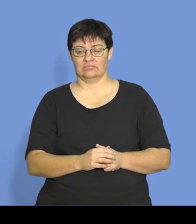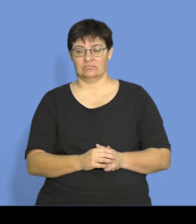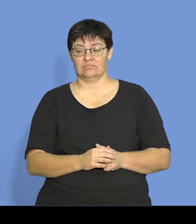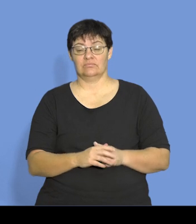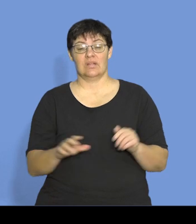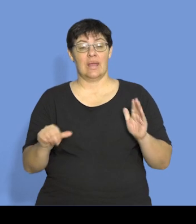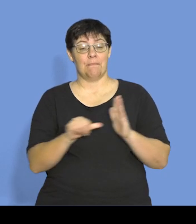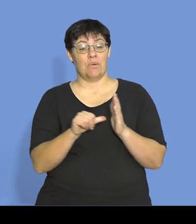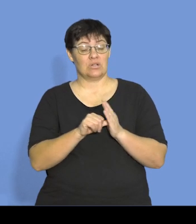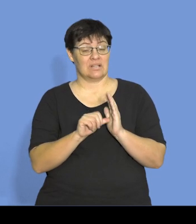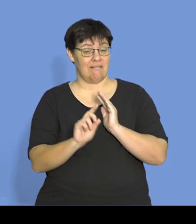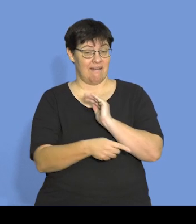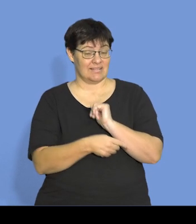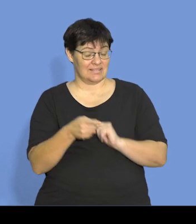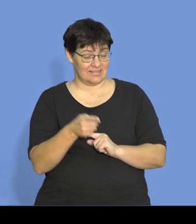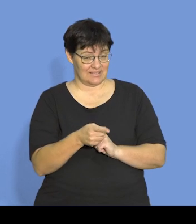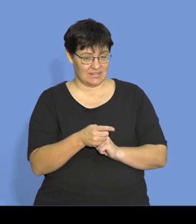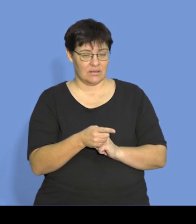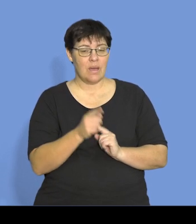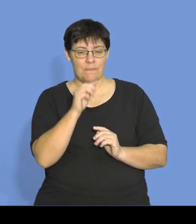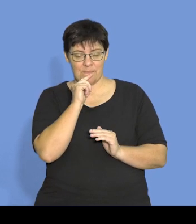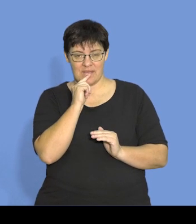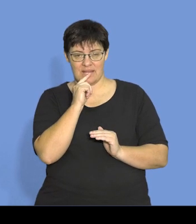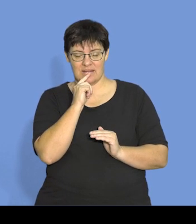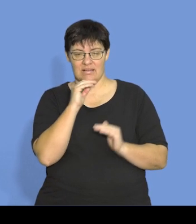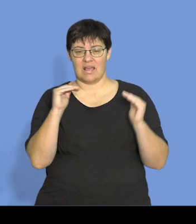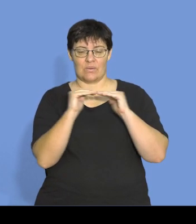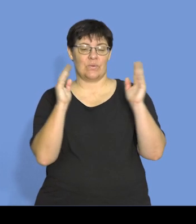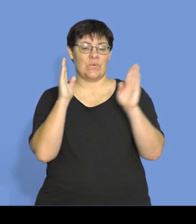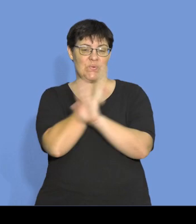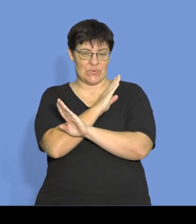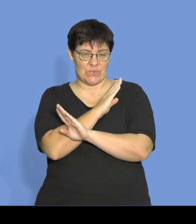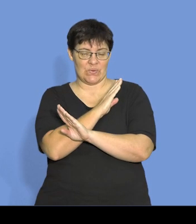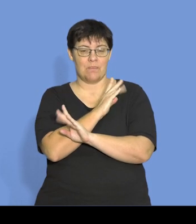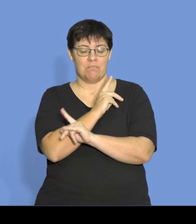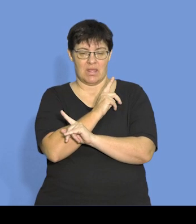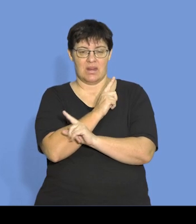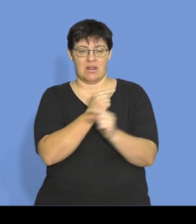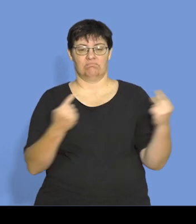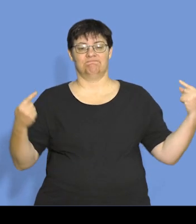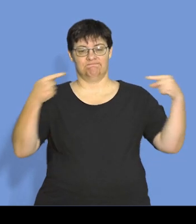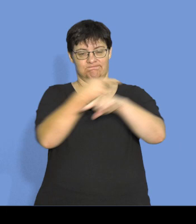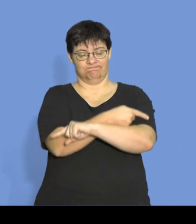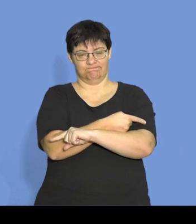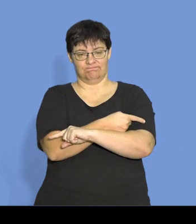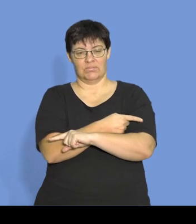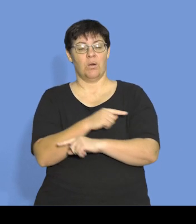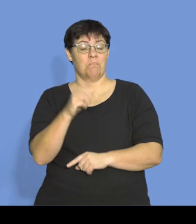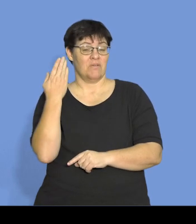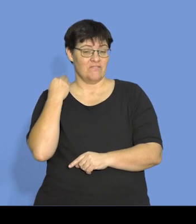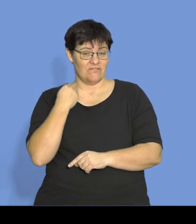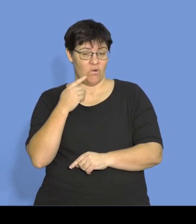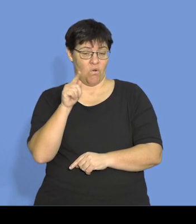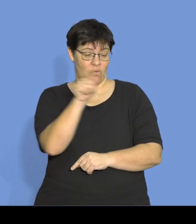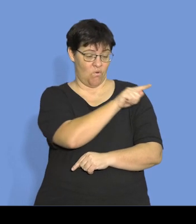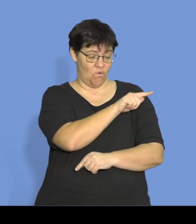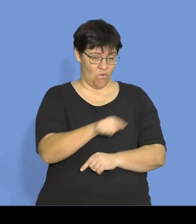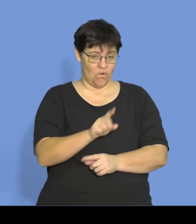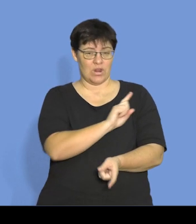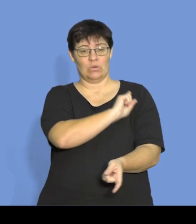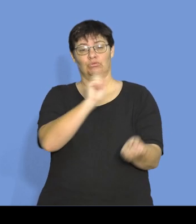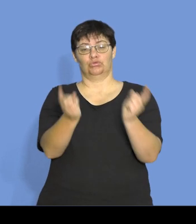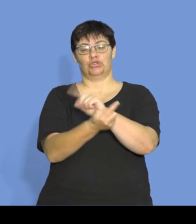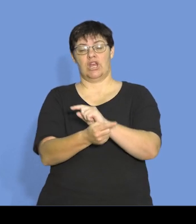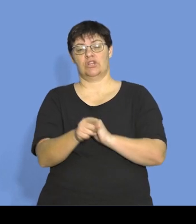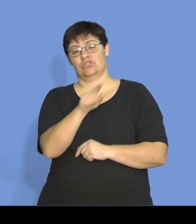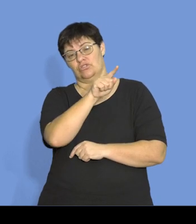So the last important point there will be the inequality sign is reversed. So it changes the direction